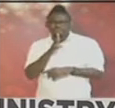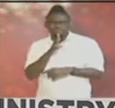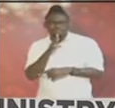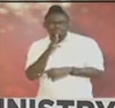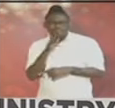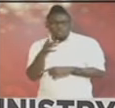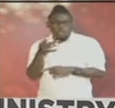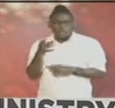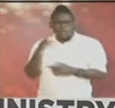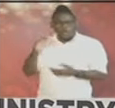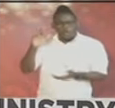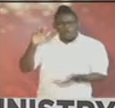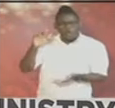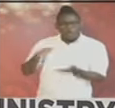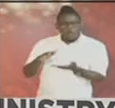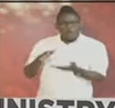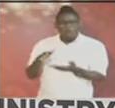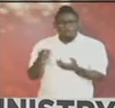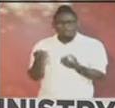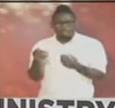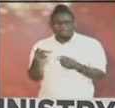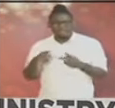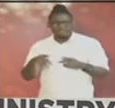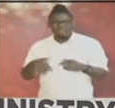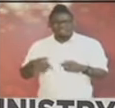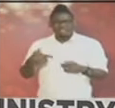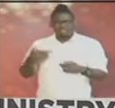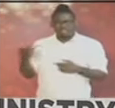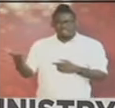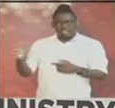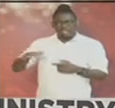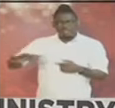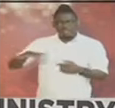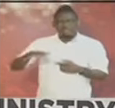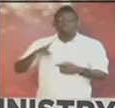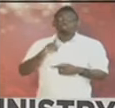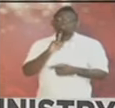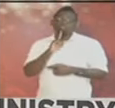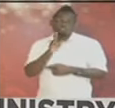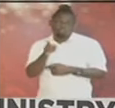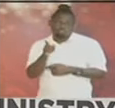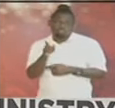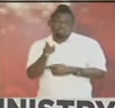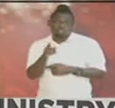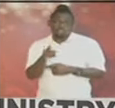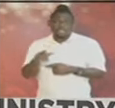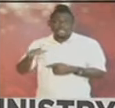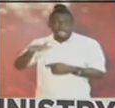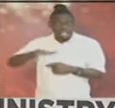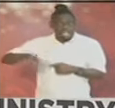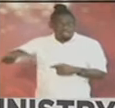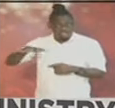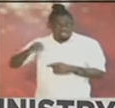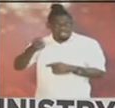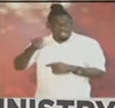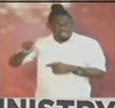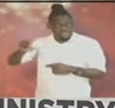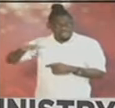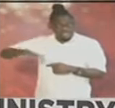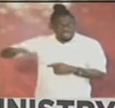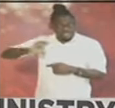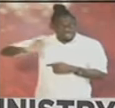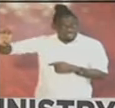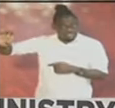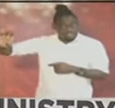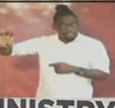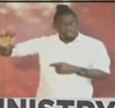low population density. Yes, it is true. County St. Andrew, St. David does in fact have the second least densely